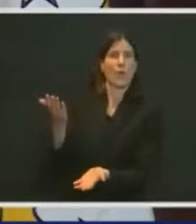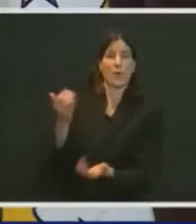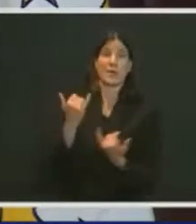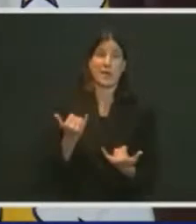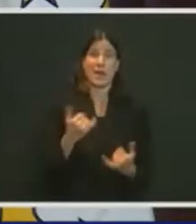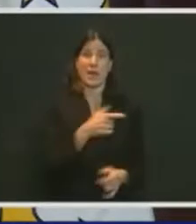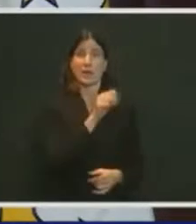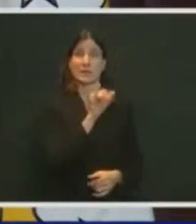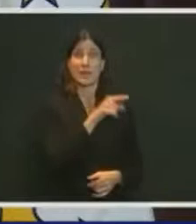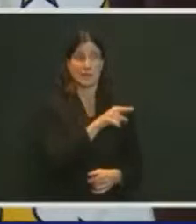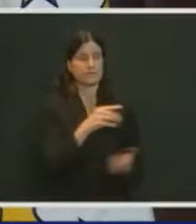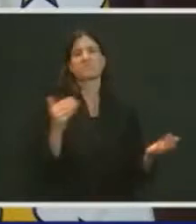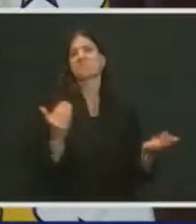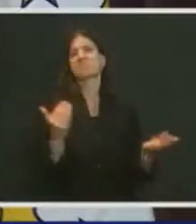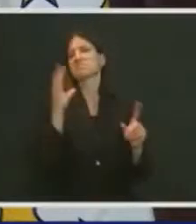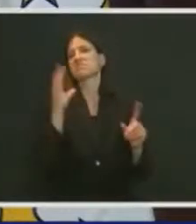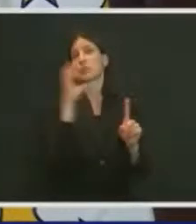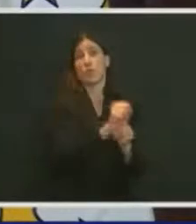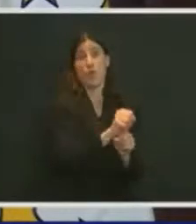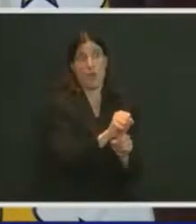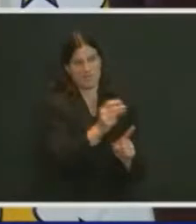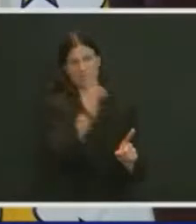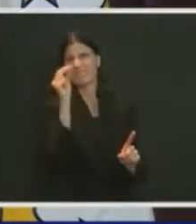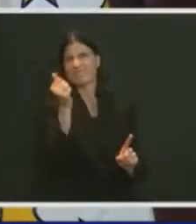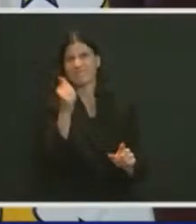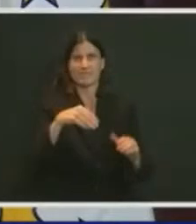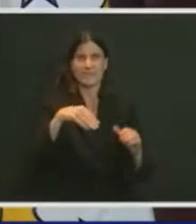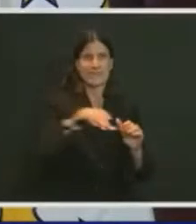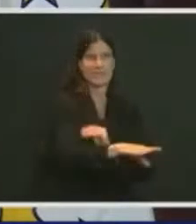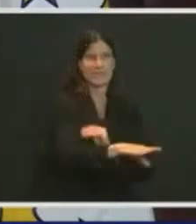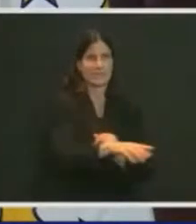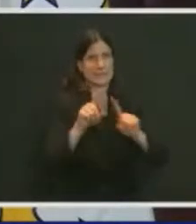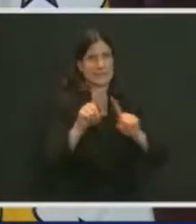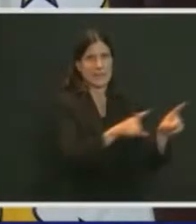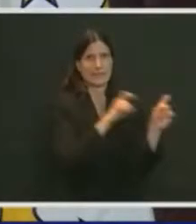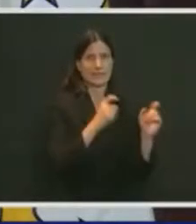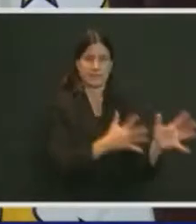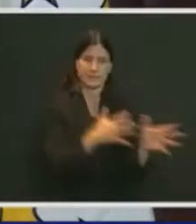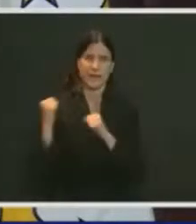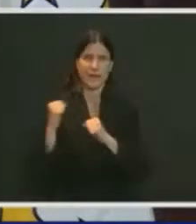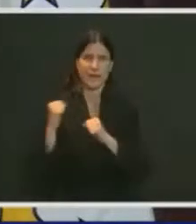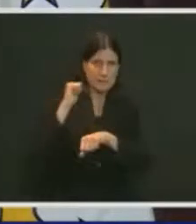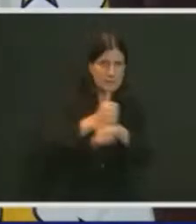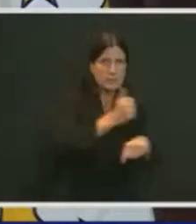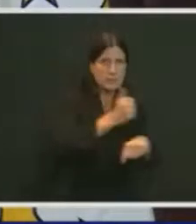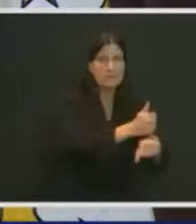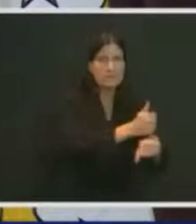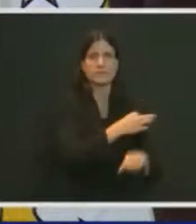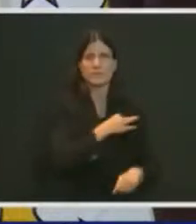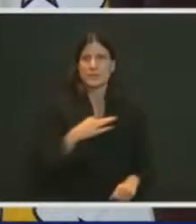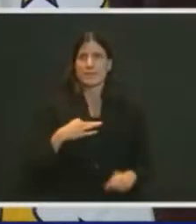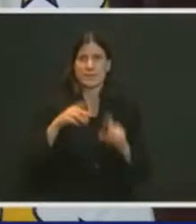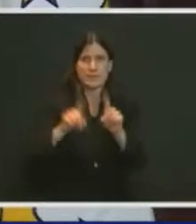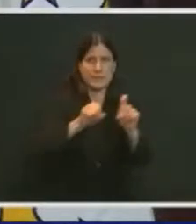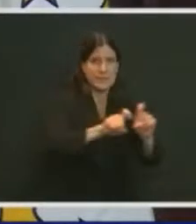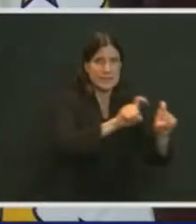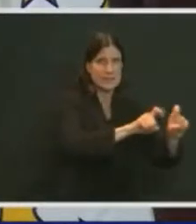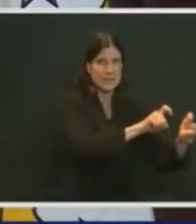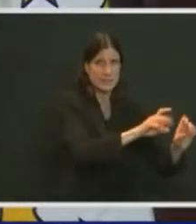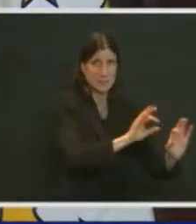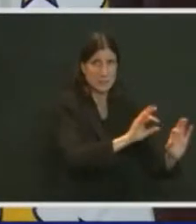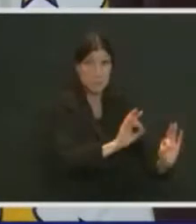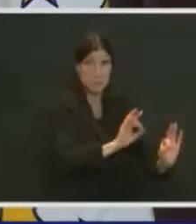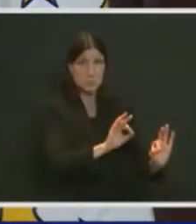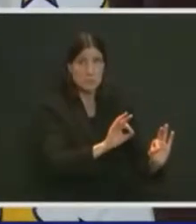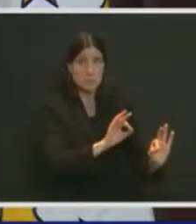We actually went in to do the type of testing to help us understand and determine, are we at risk of something like